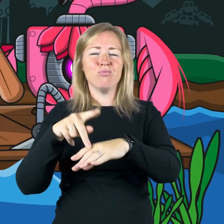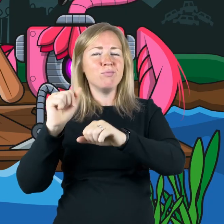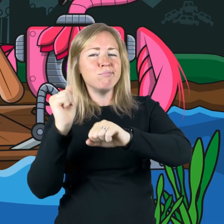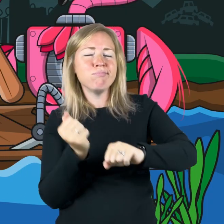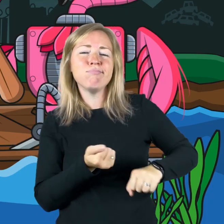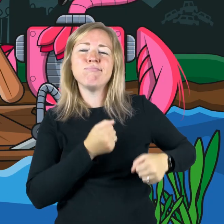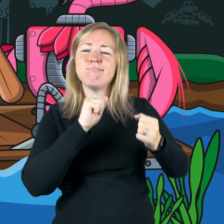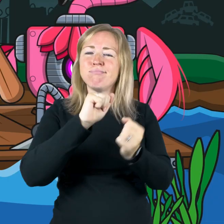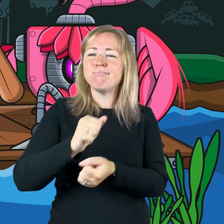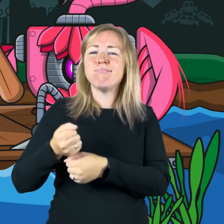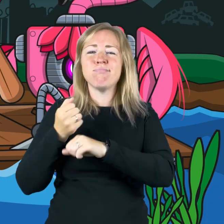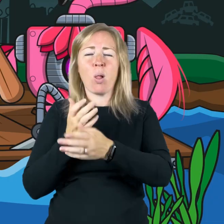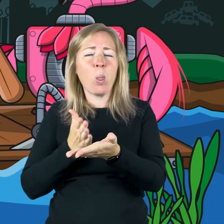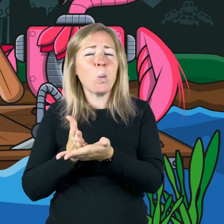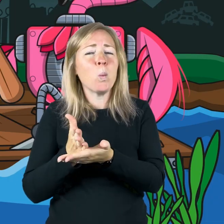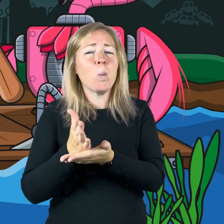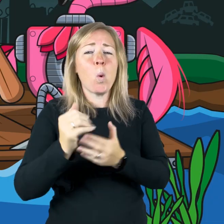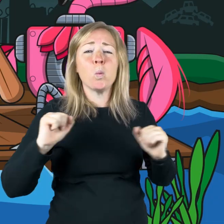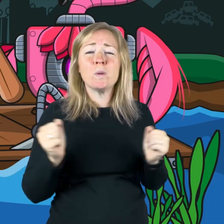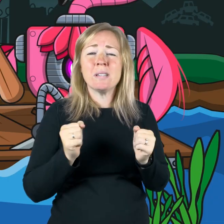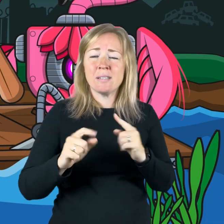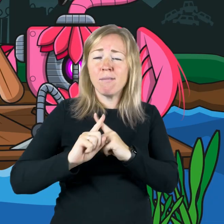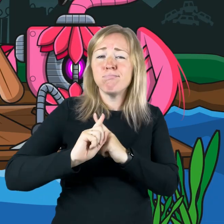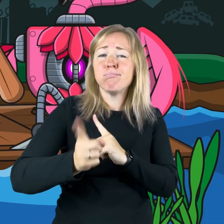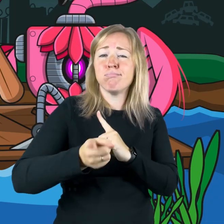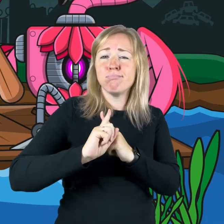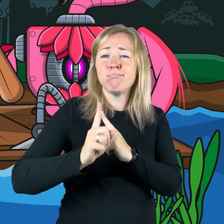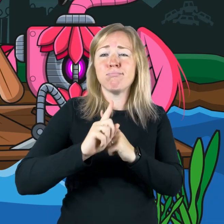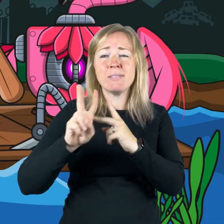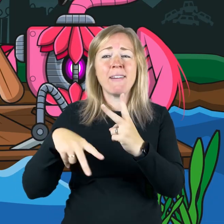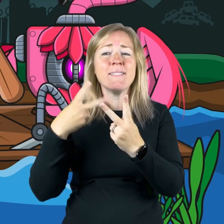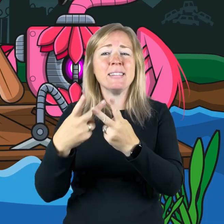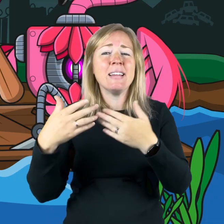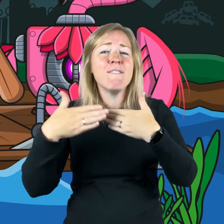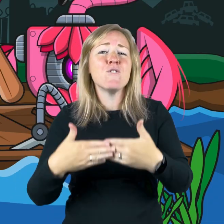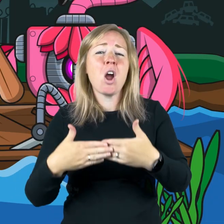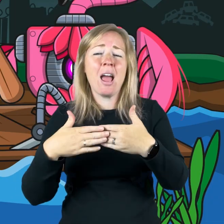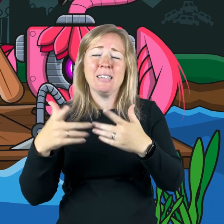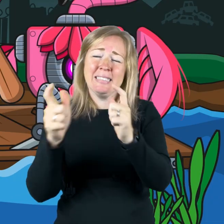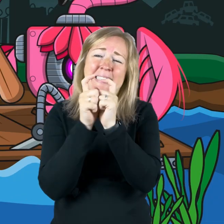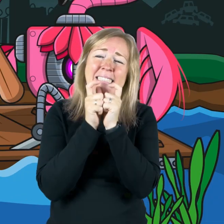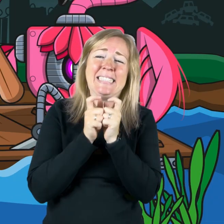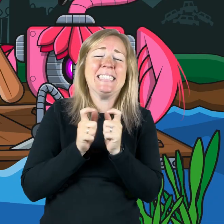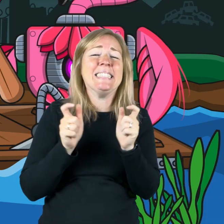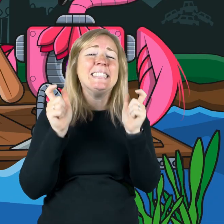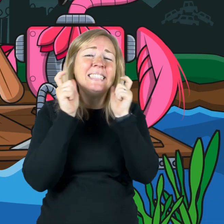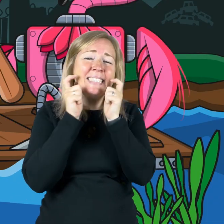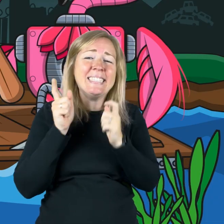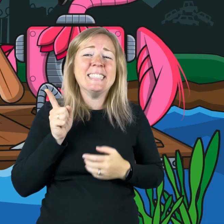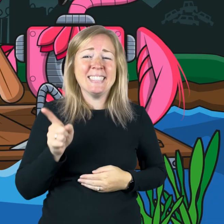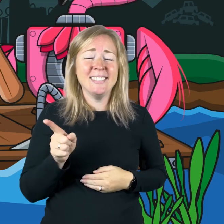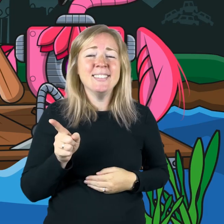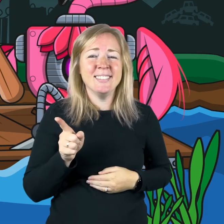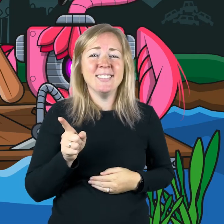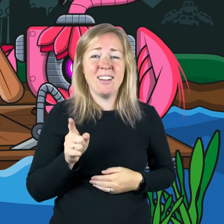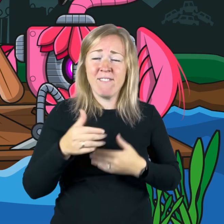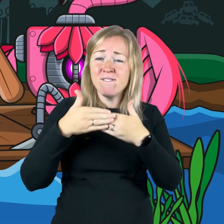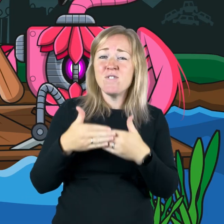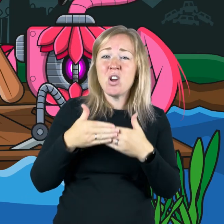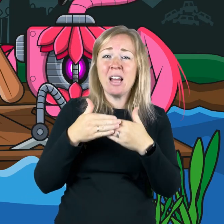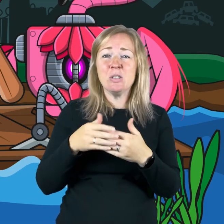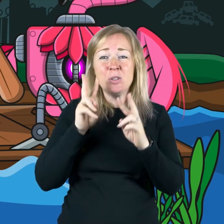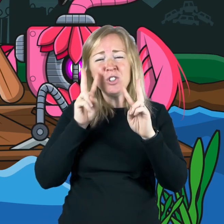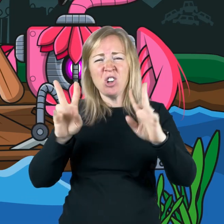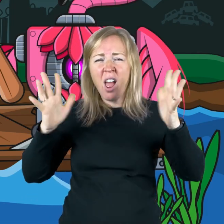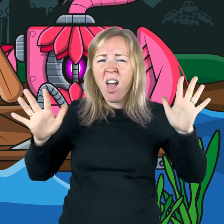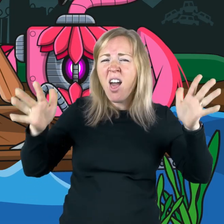winter she sailed across the lake wearing a triumphant grin upon her beak. Meanwhile, her friends would cheer